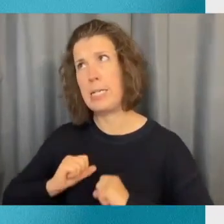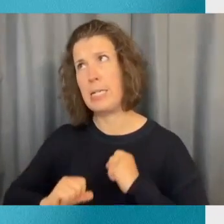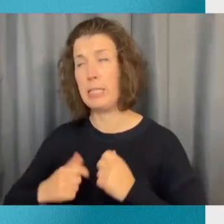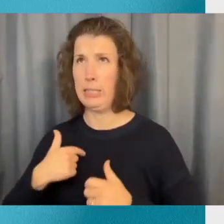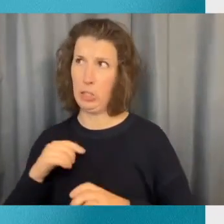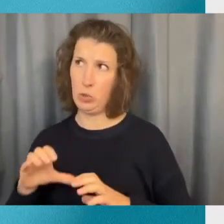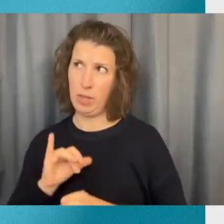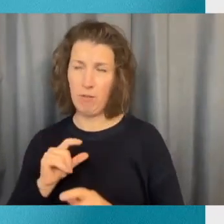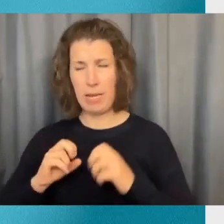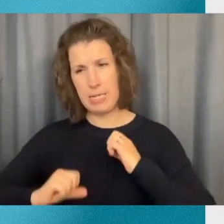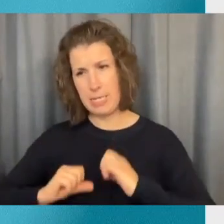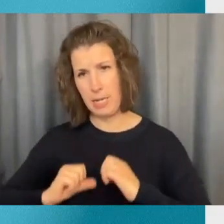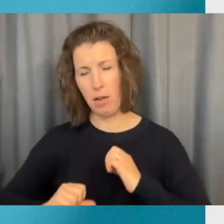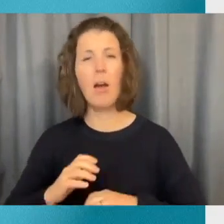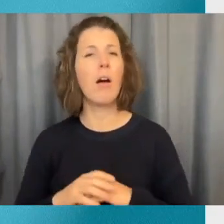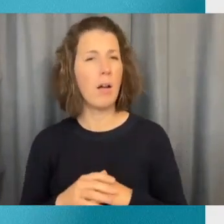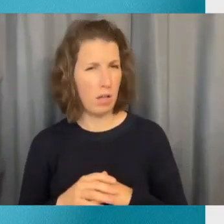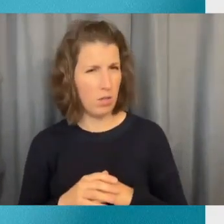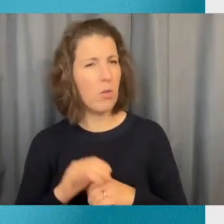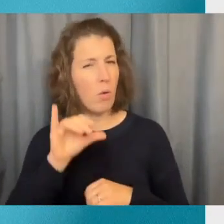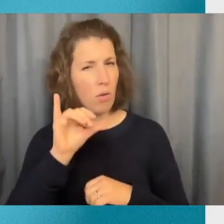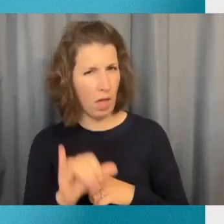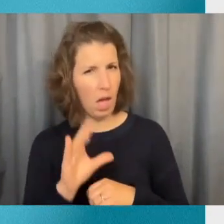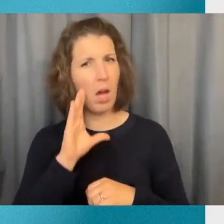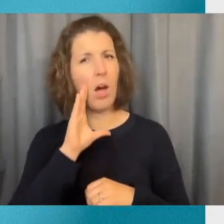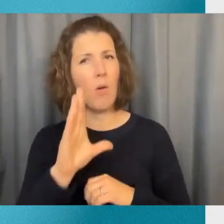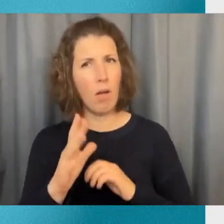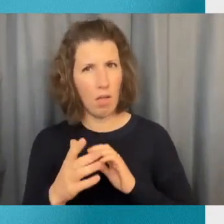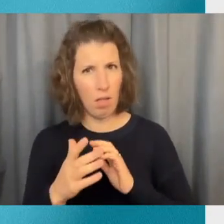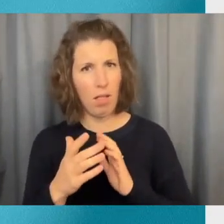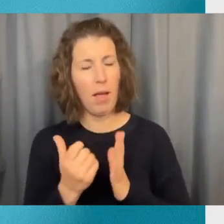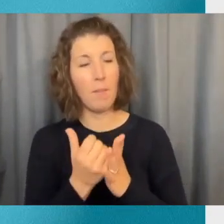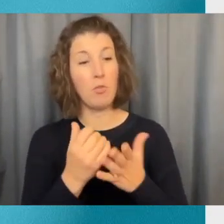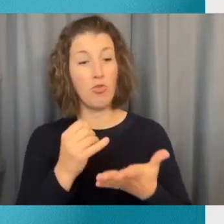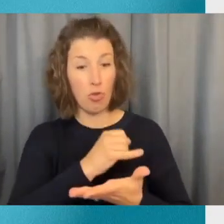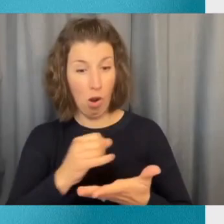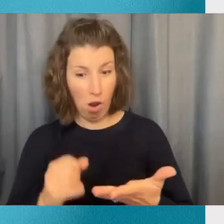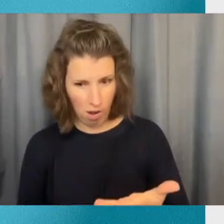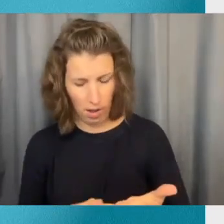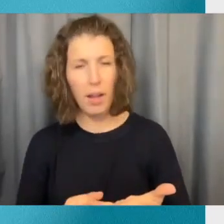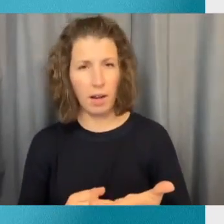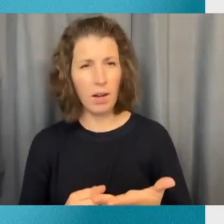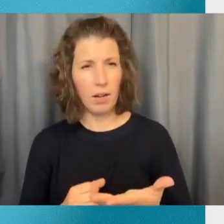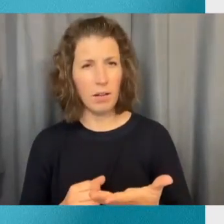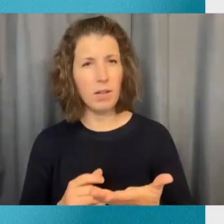gives you insight into the consequences of that initial moment, right? So this is